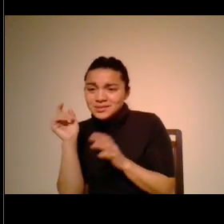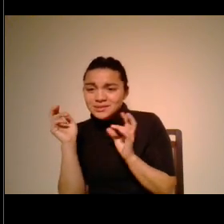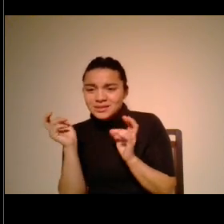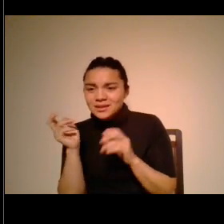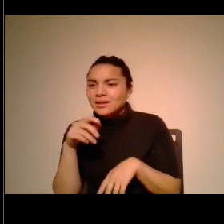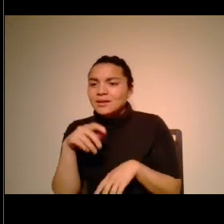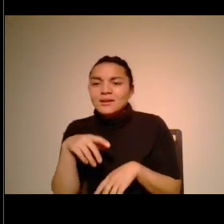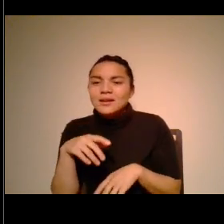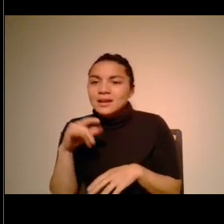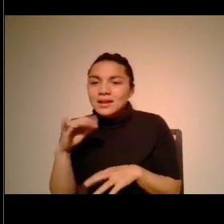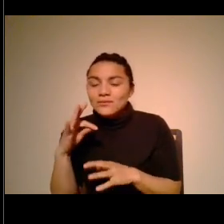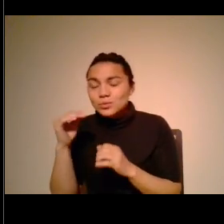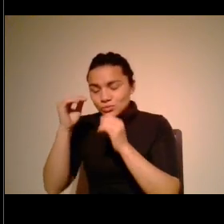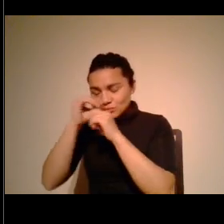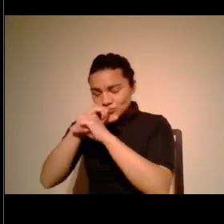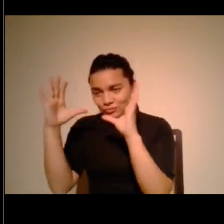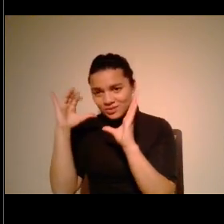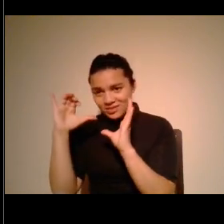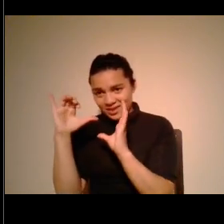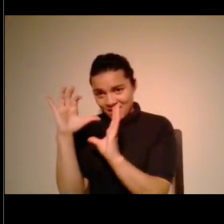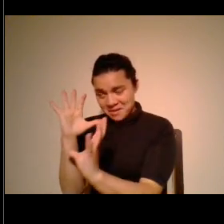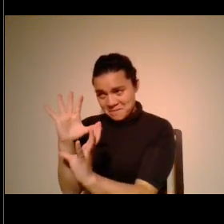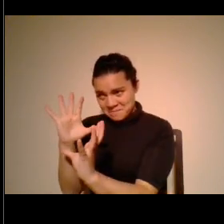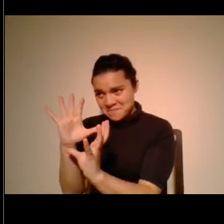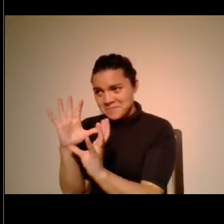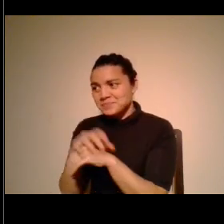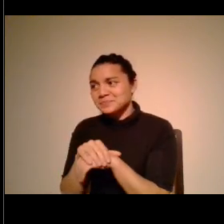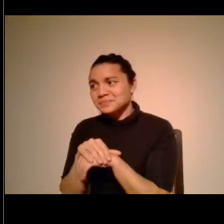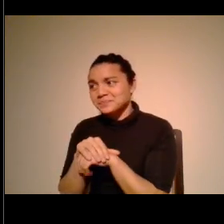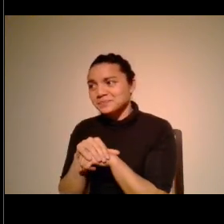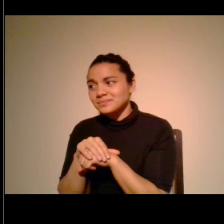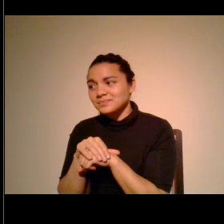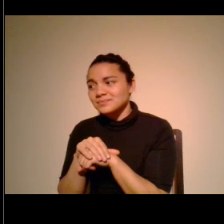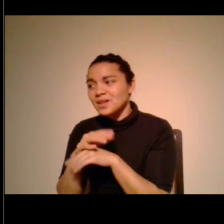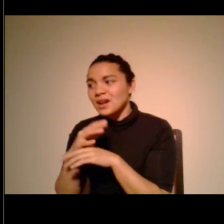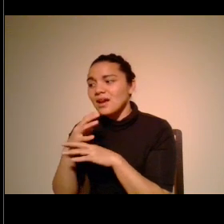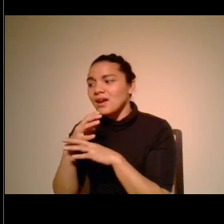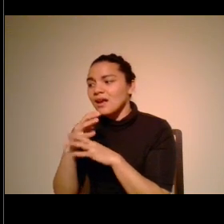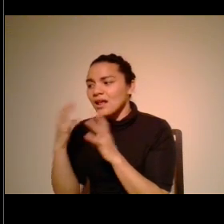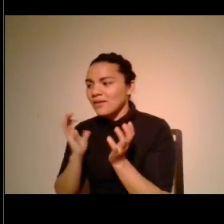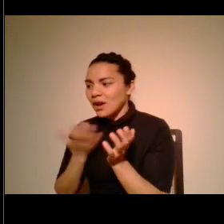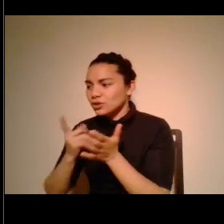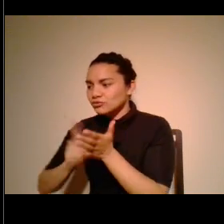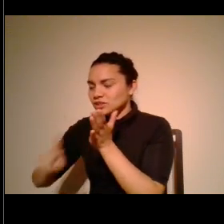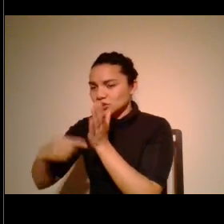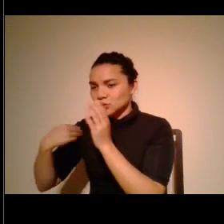mindset, then a lot of research that we sort of teach in intro classes suddenly looks a little bit,